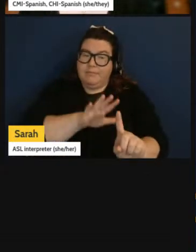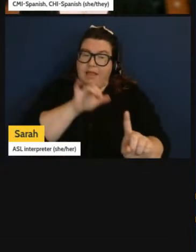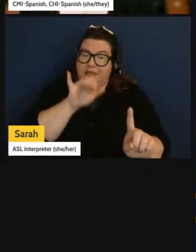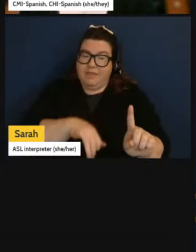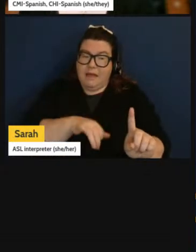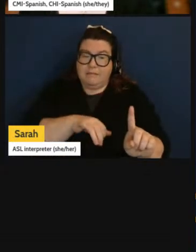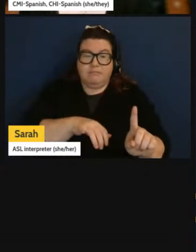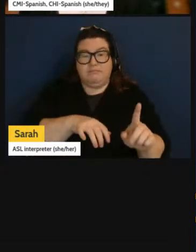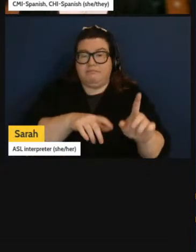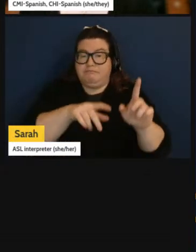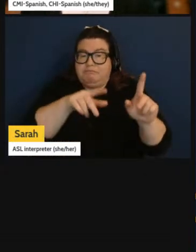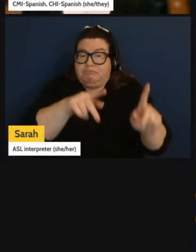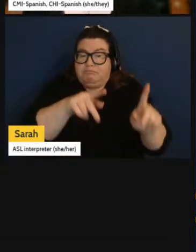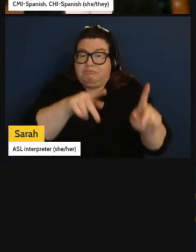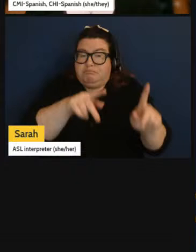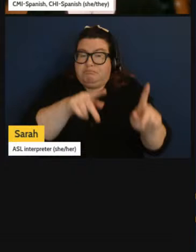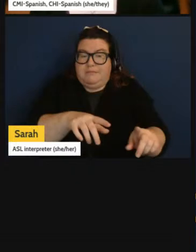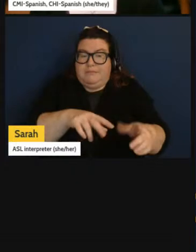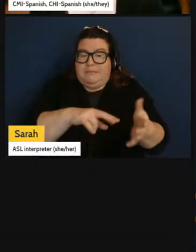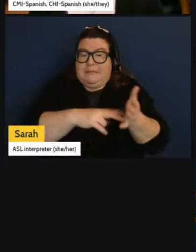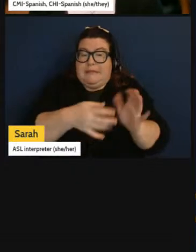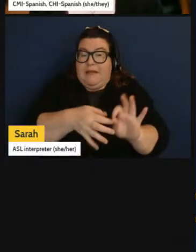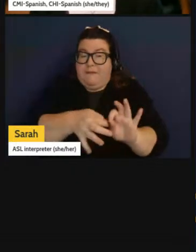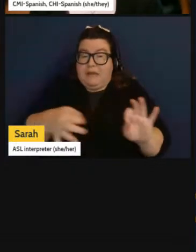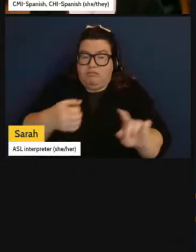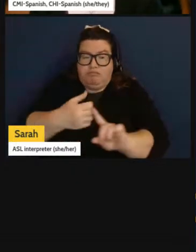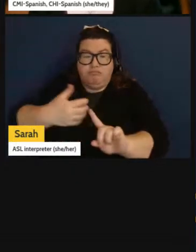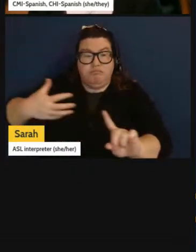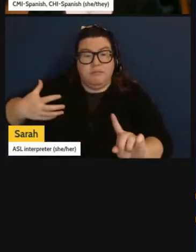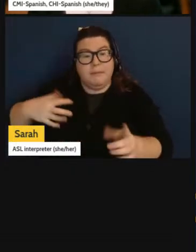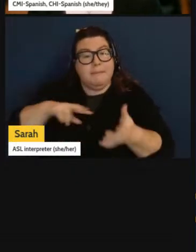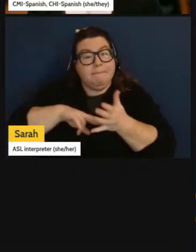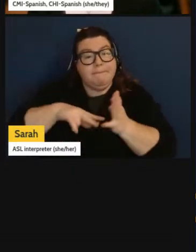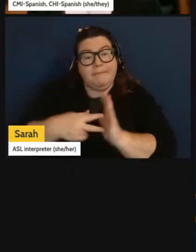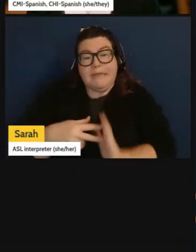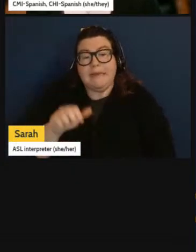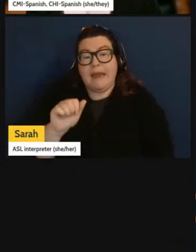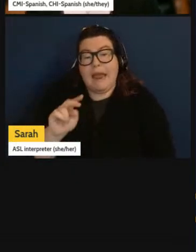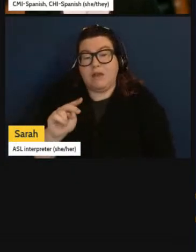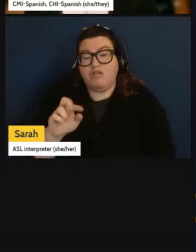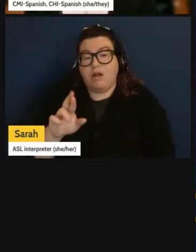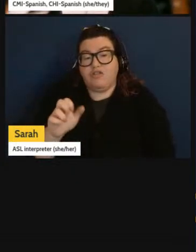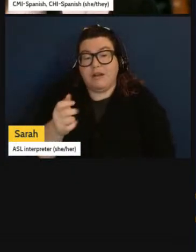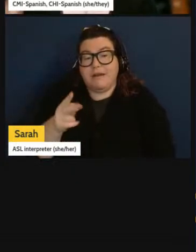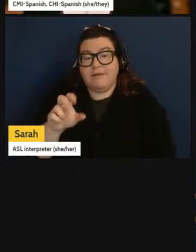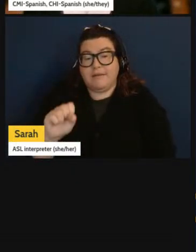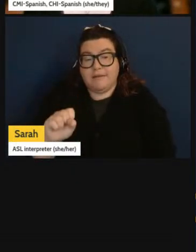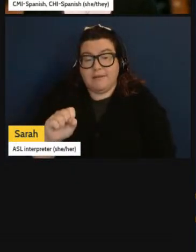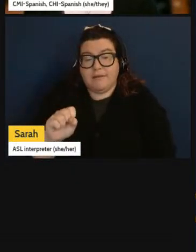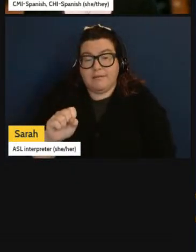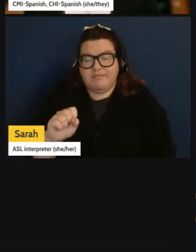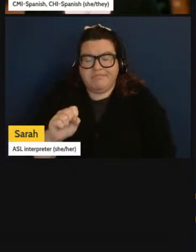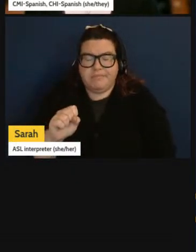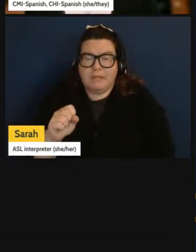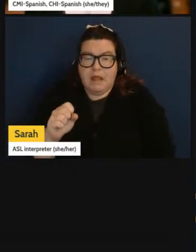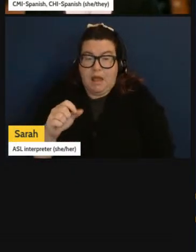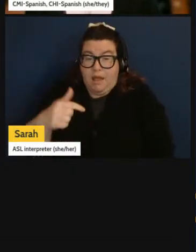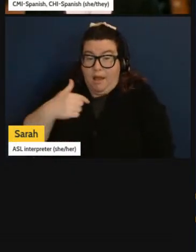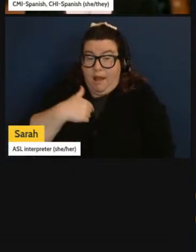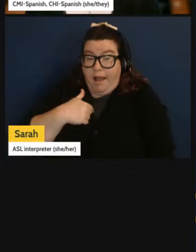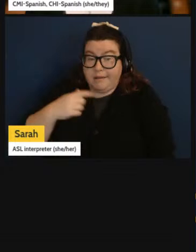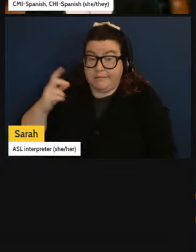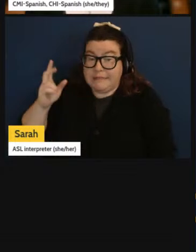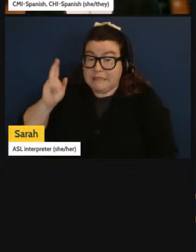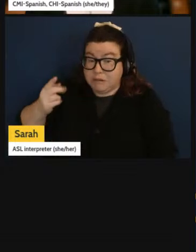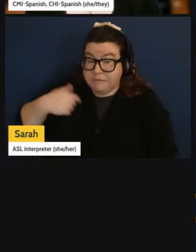people's definition of what androgynous is. That's kind of also how I've historically